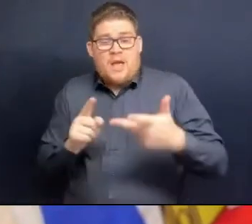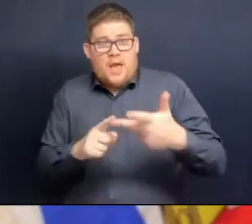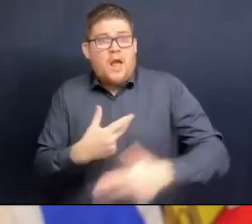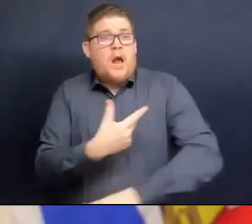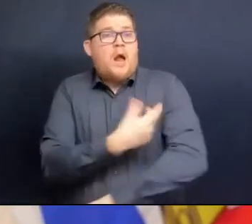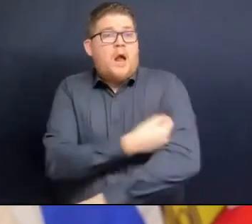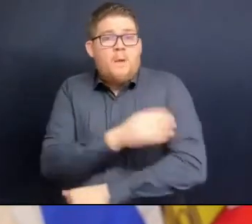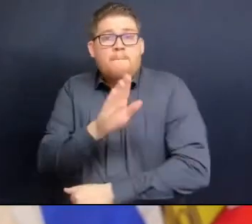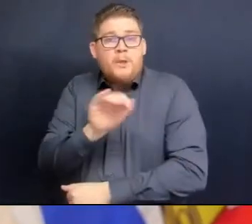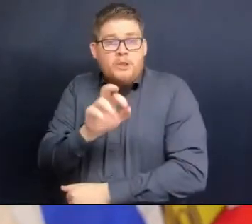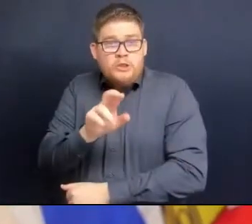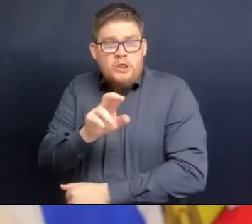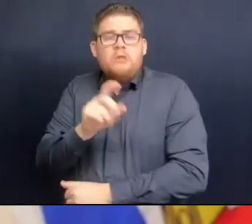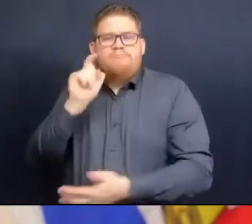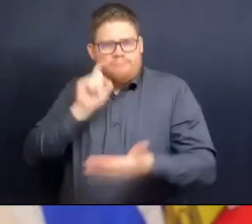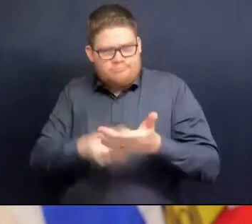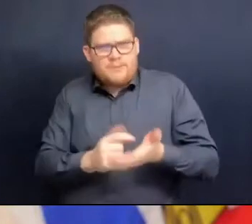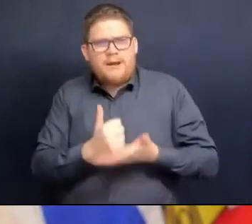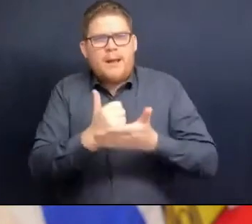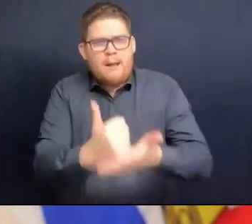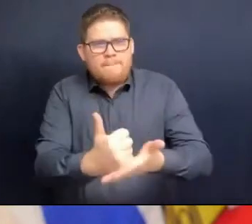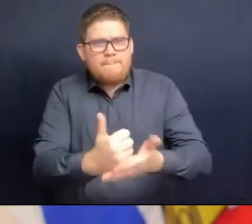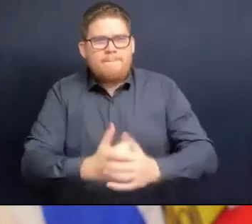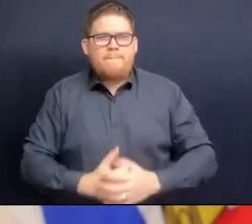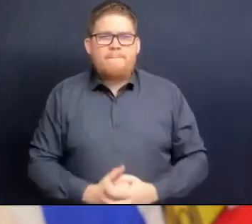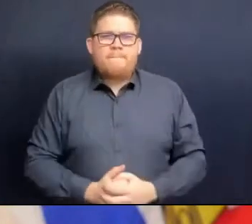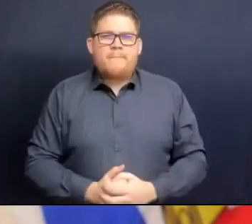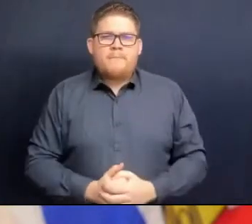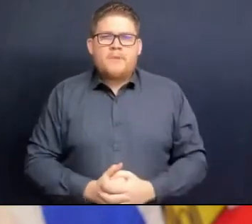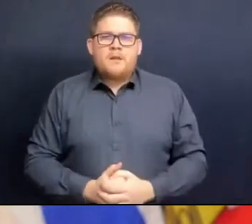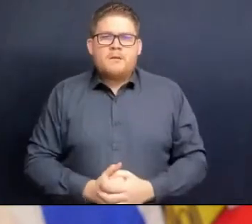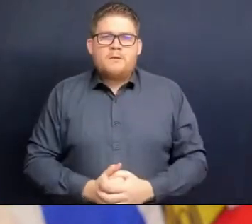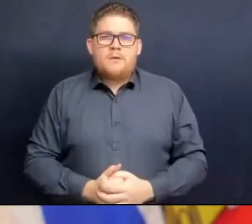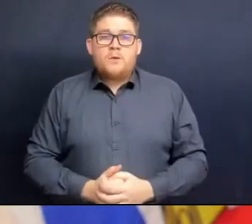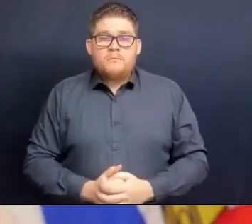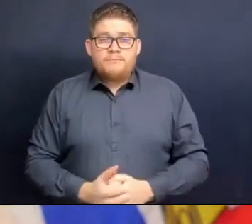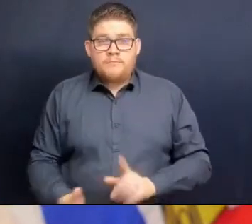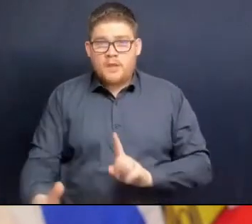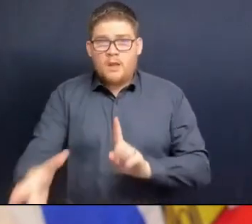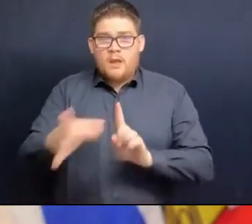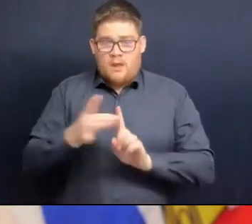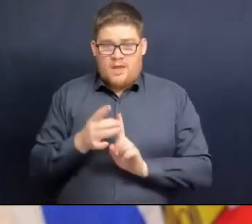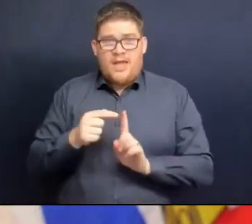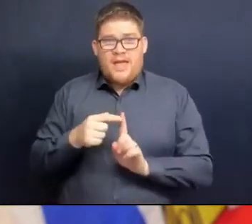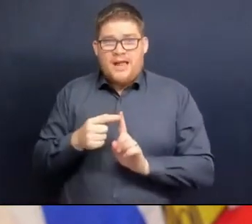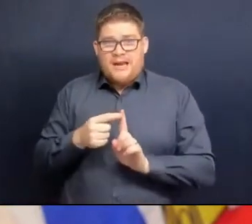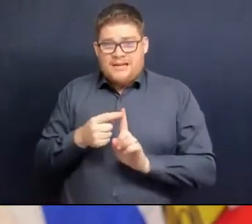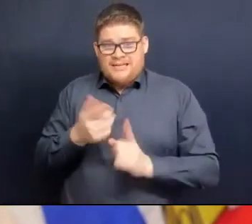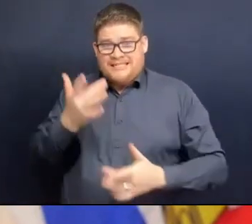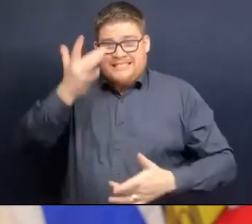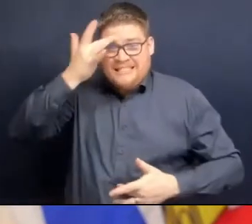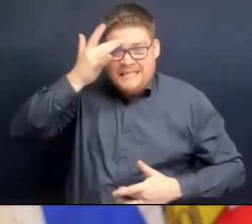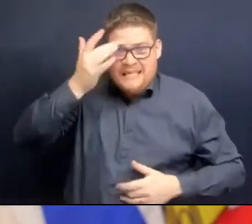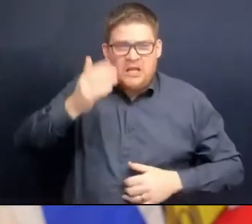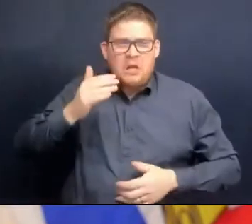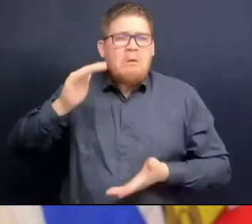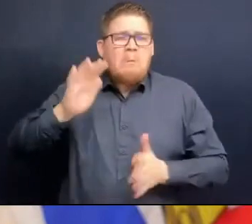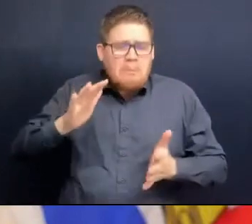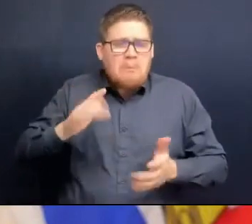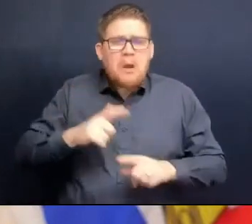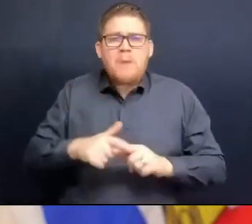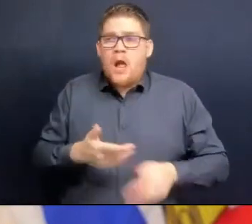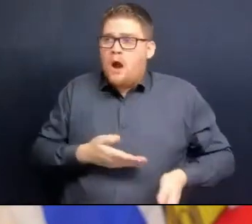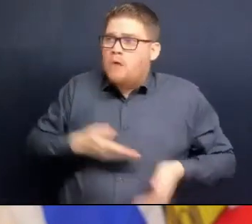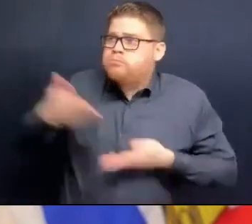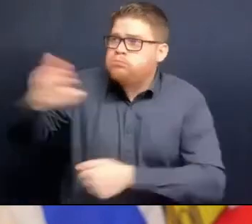dose. But it is giving very strong protection against hospitalization and severe illness from